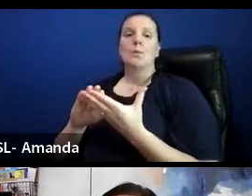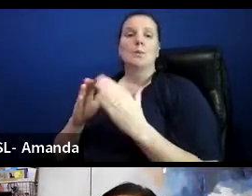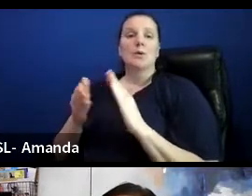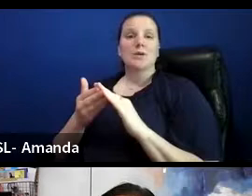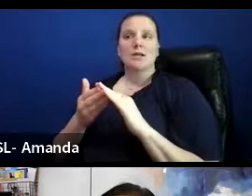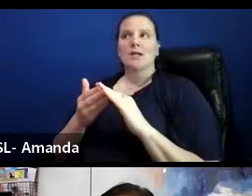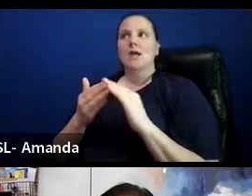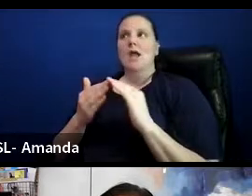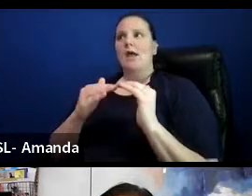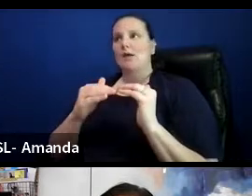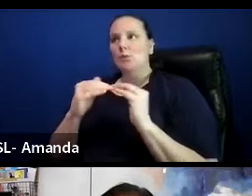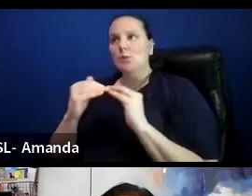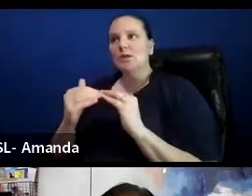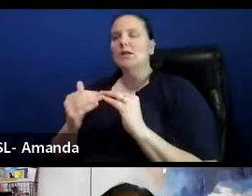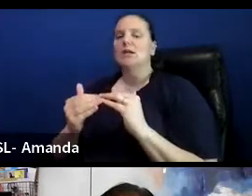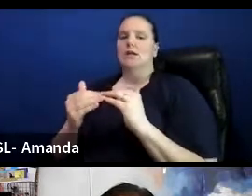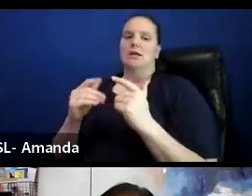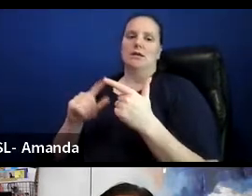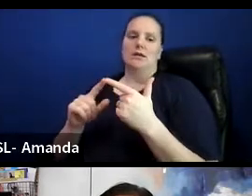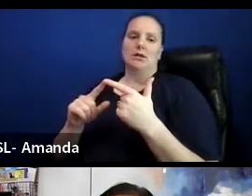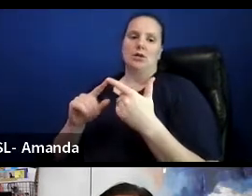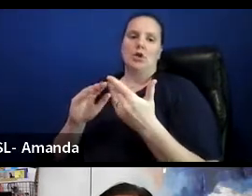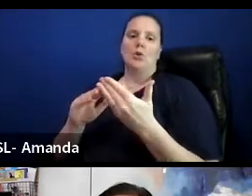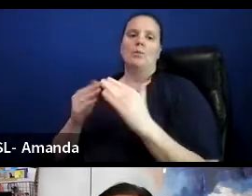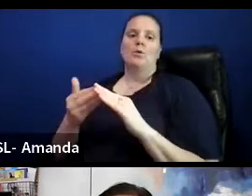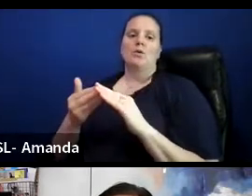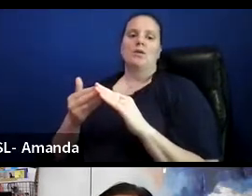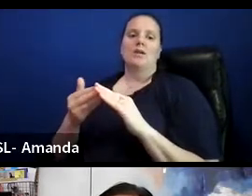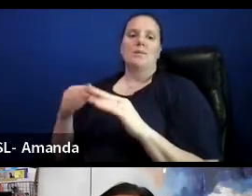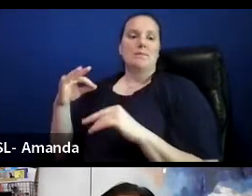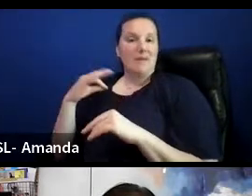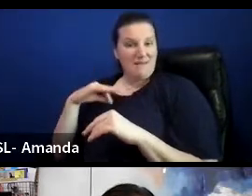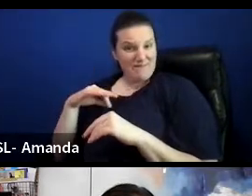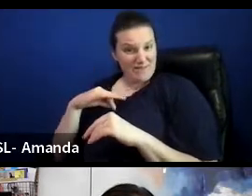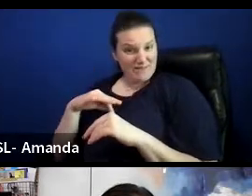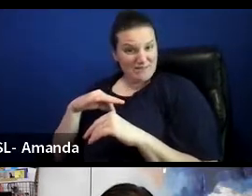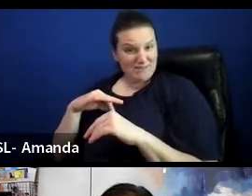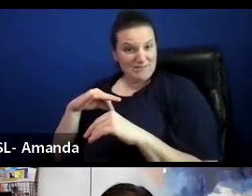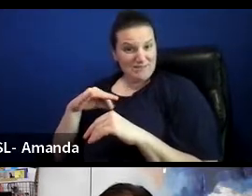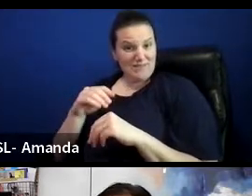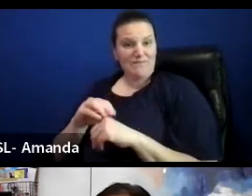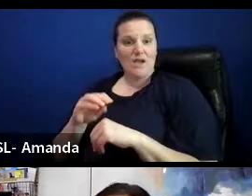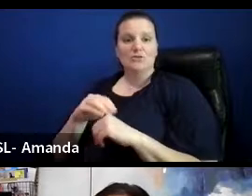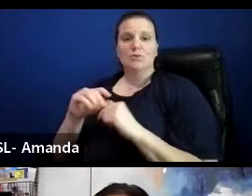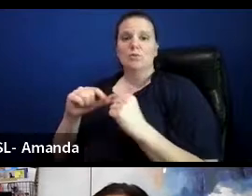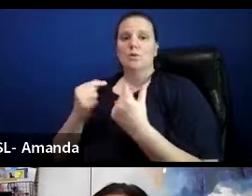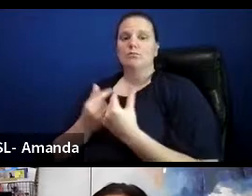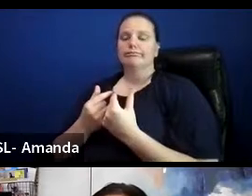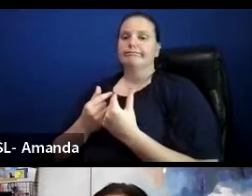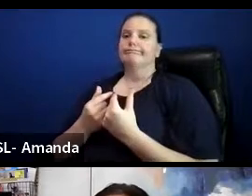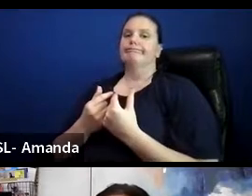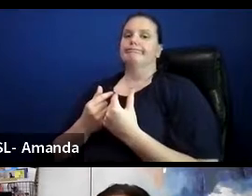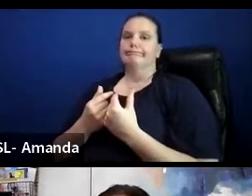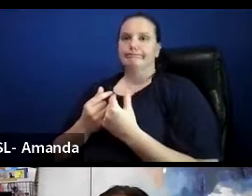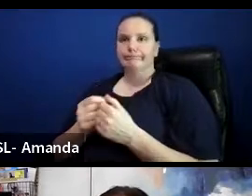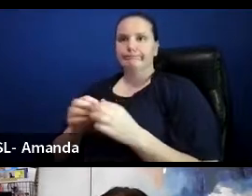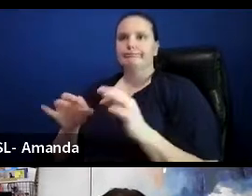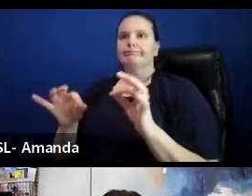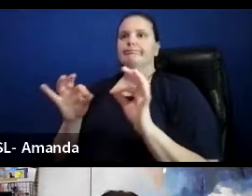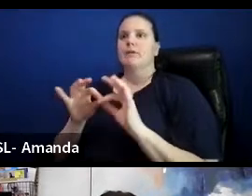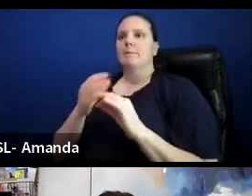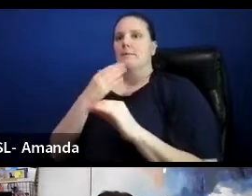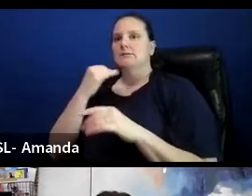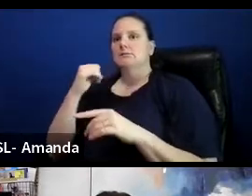equity advisory group, community benefits advisory group are key and best practices